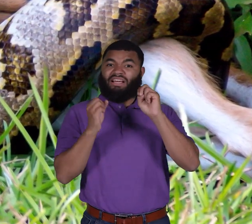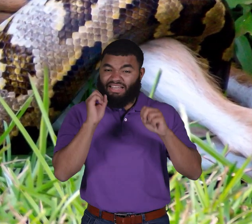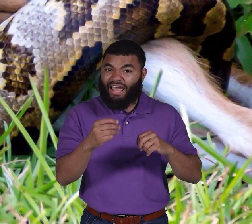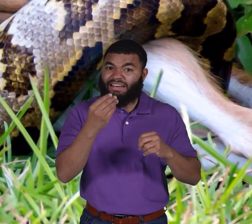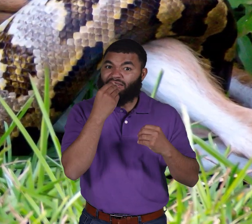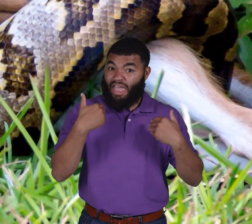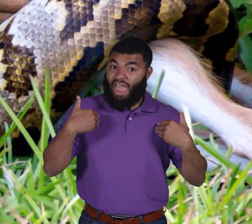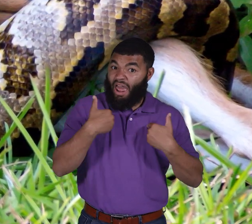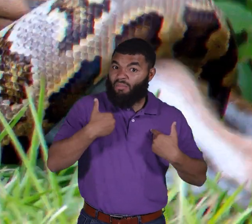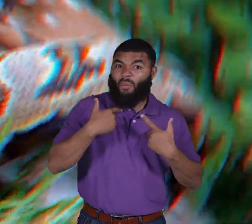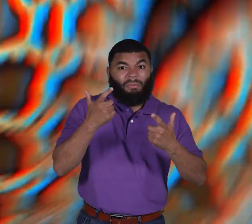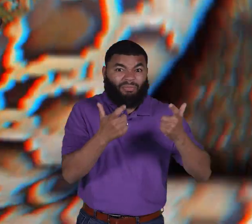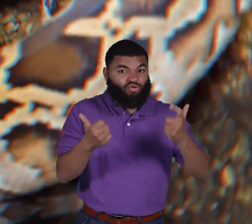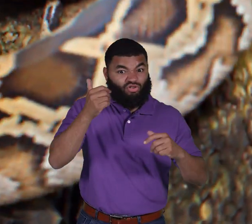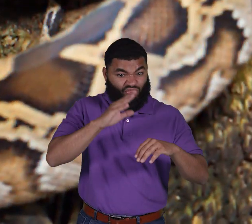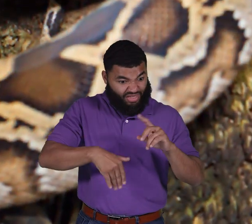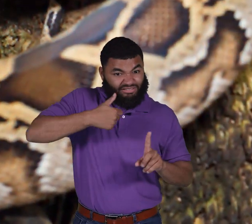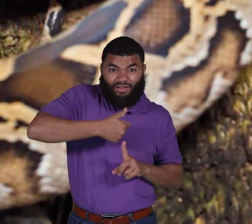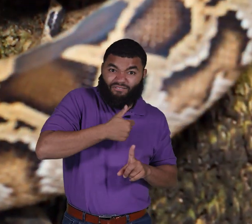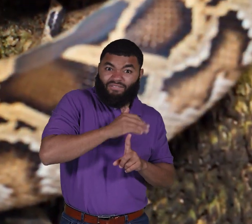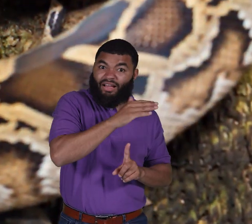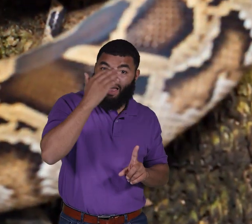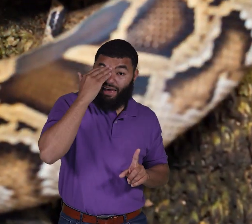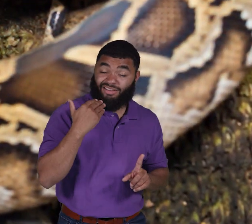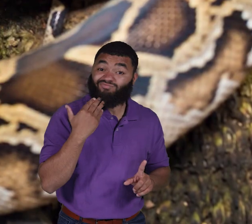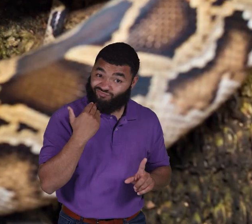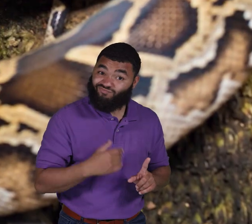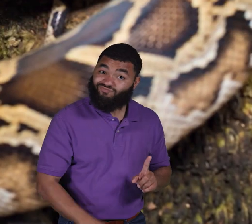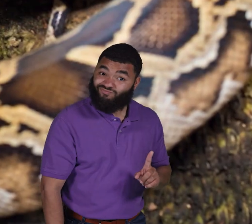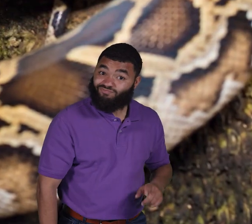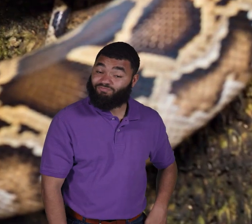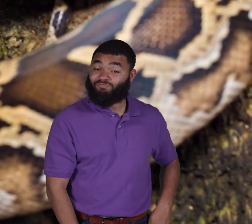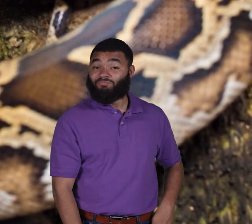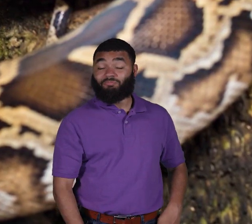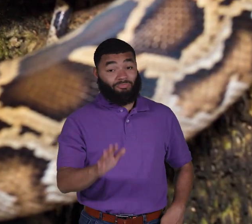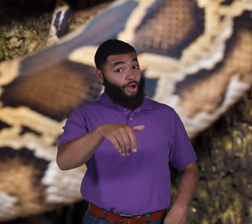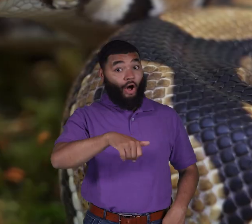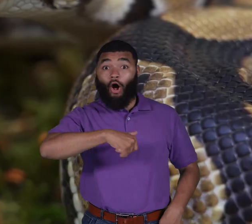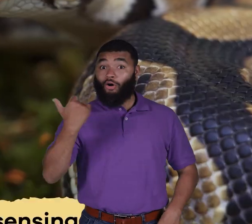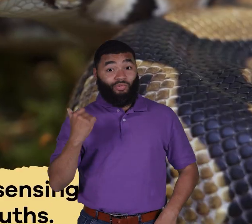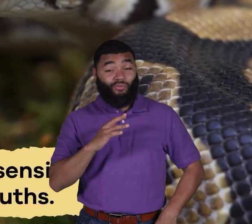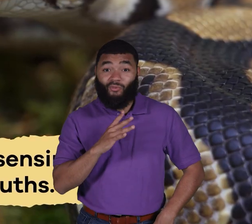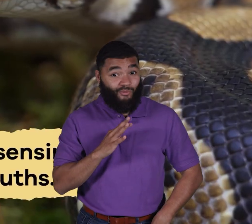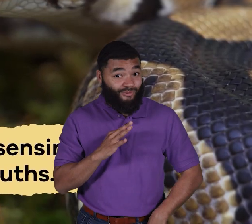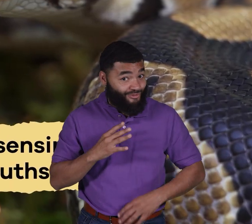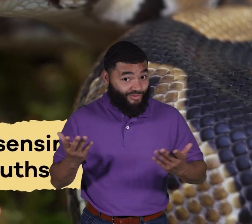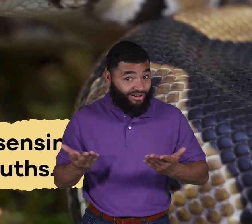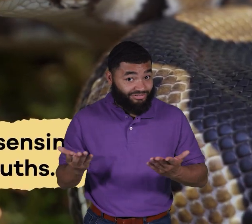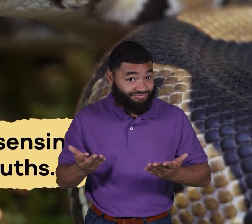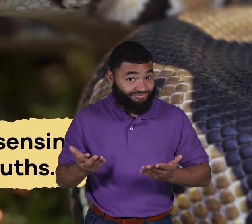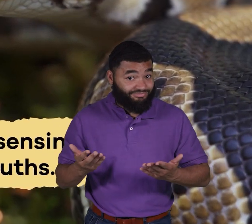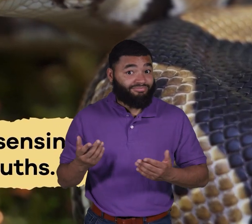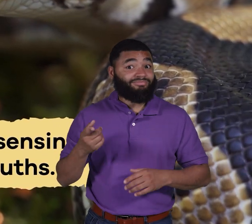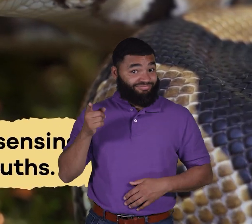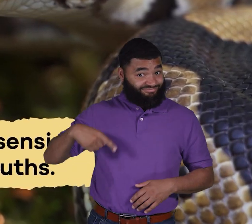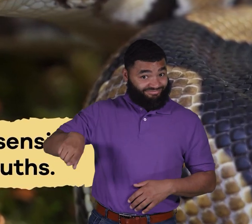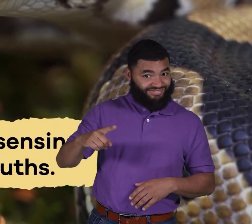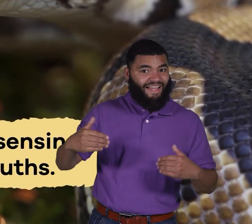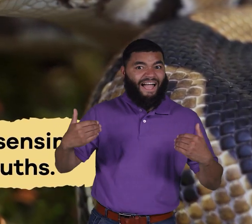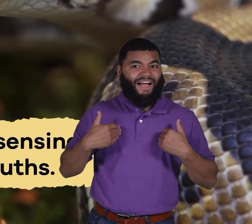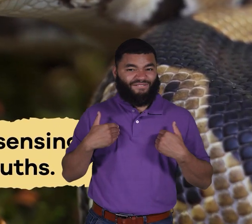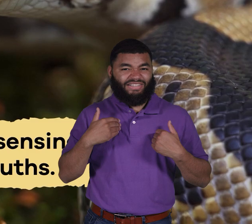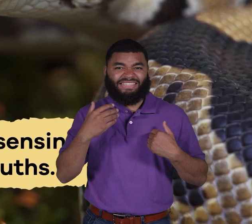the python's head. Another super cool fact about pythons is that they have heat-sensing